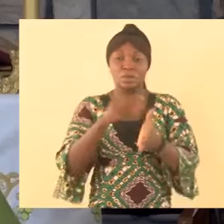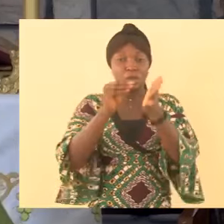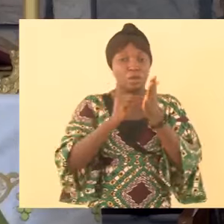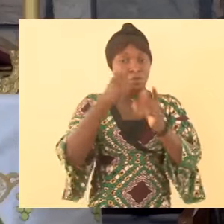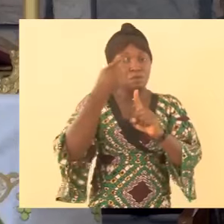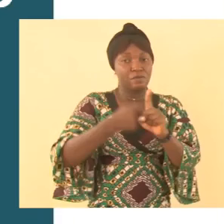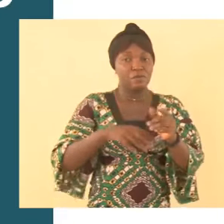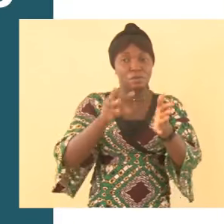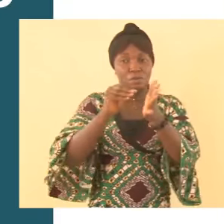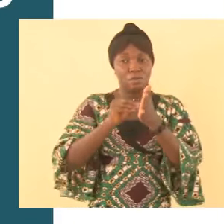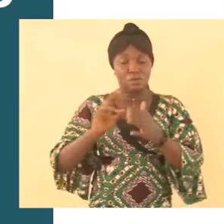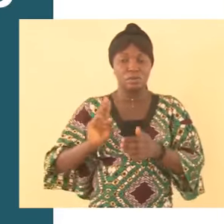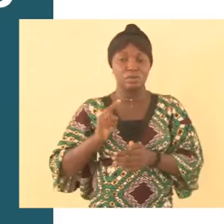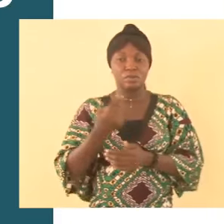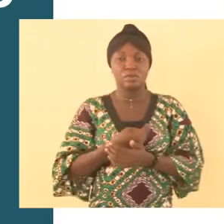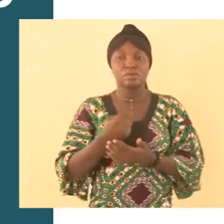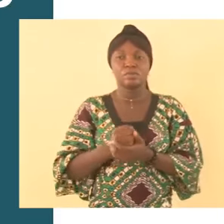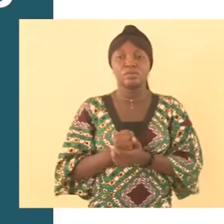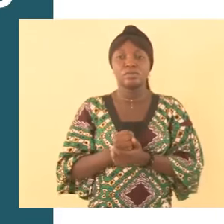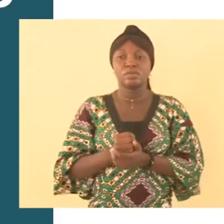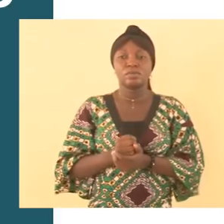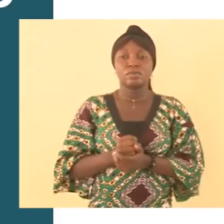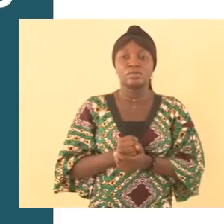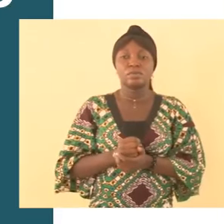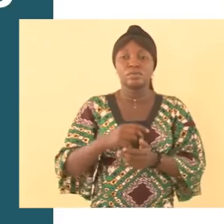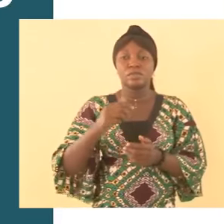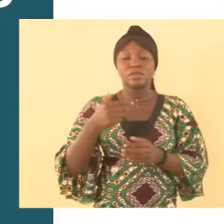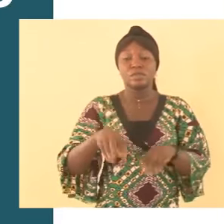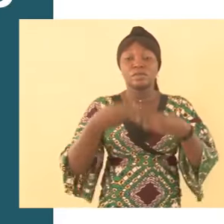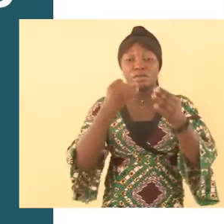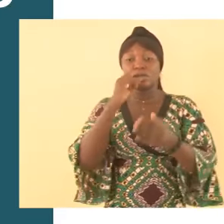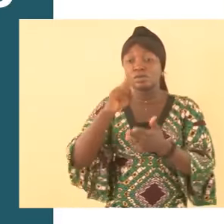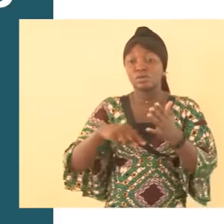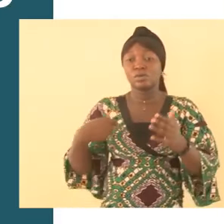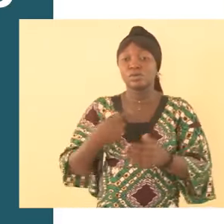we own from owning us. Again.